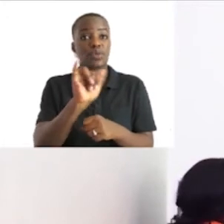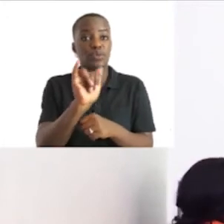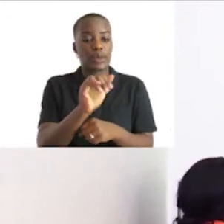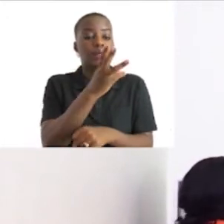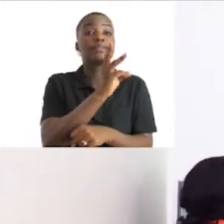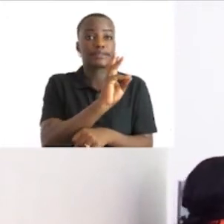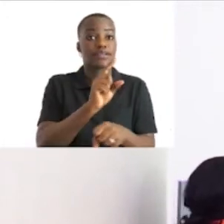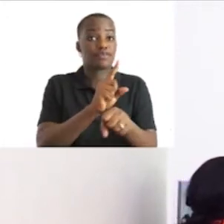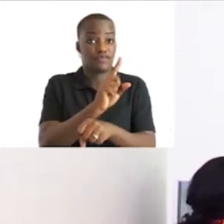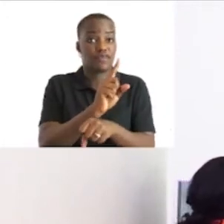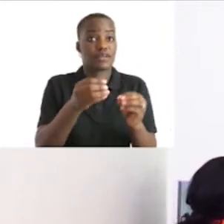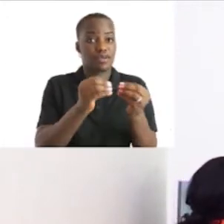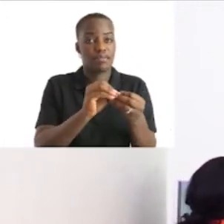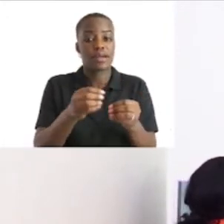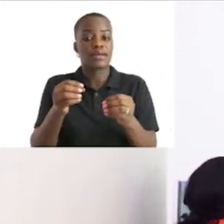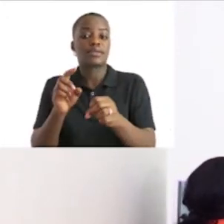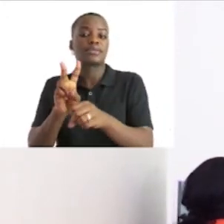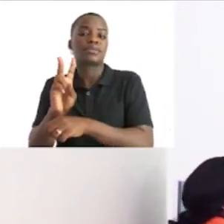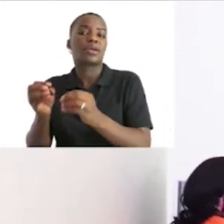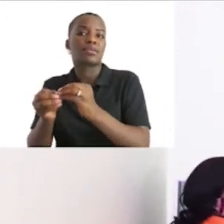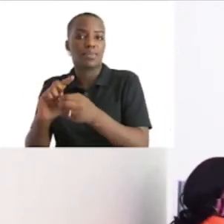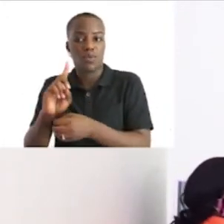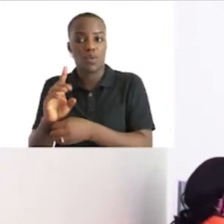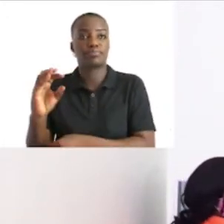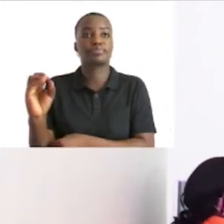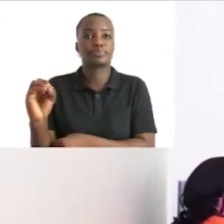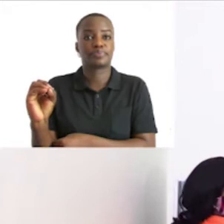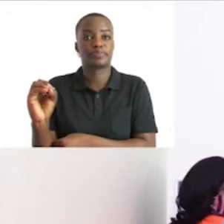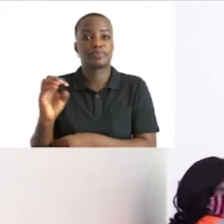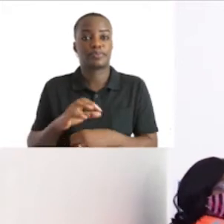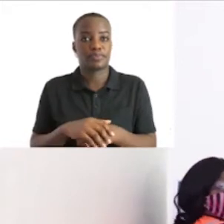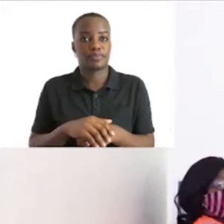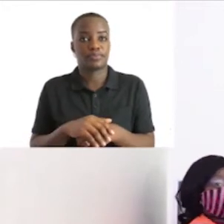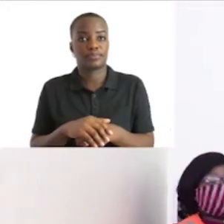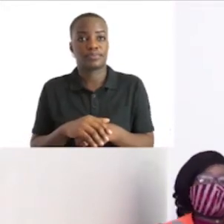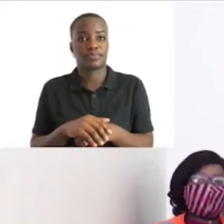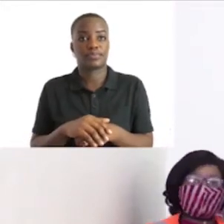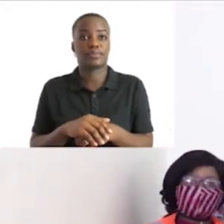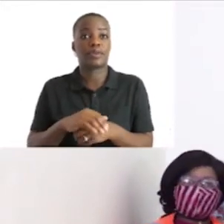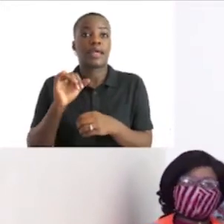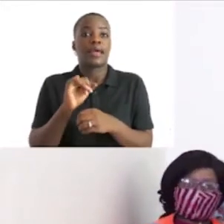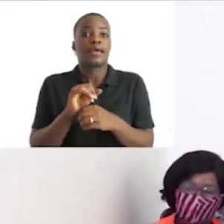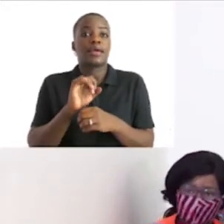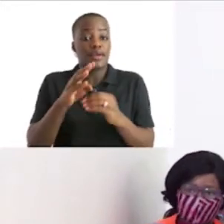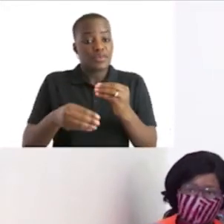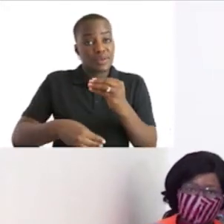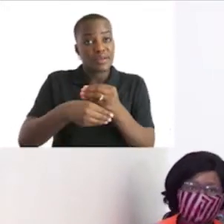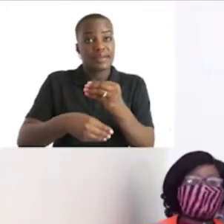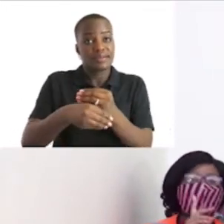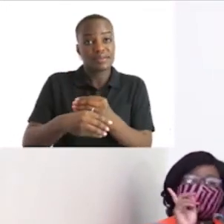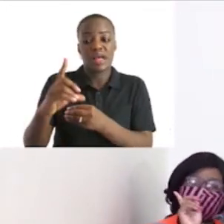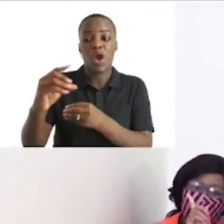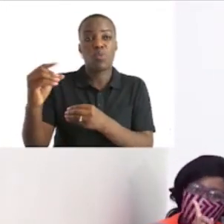6, and our second digit is 0. So when we are now adding decade